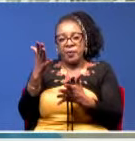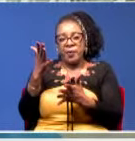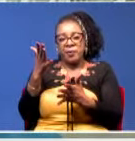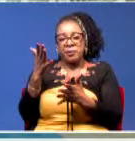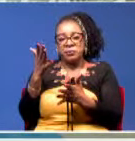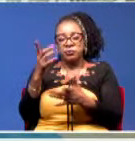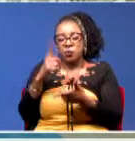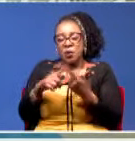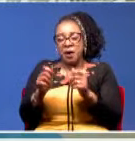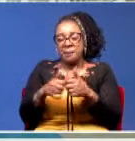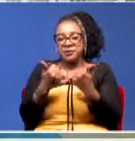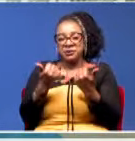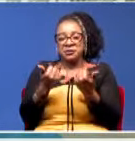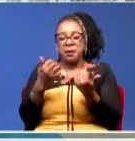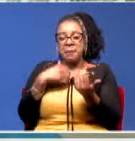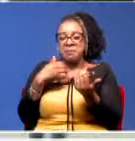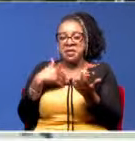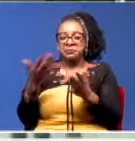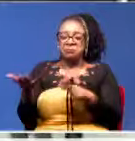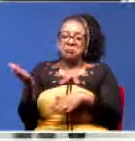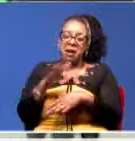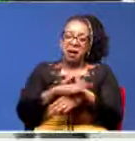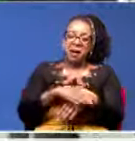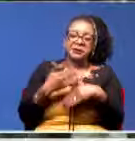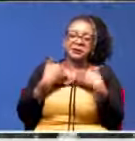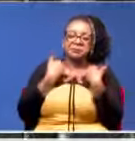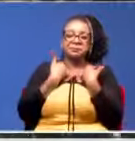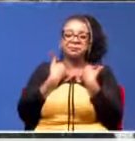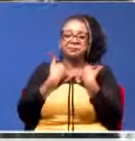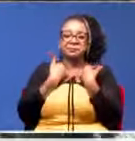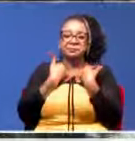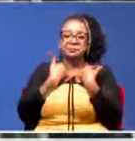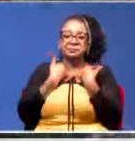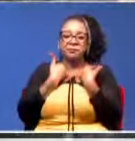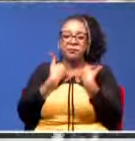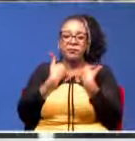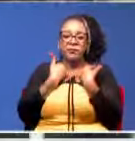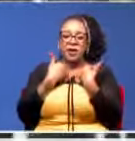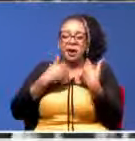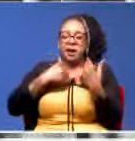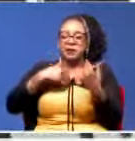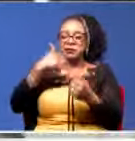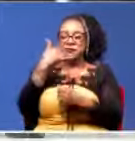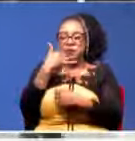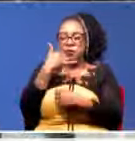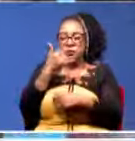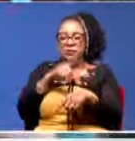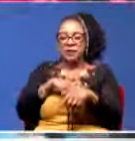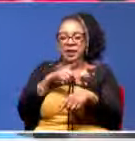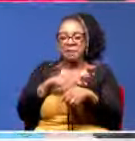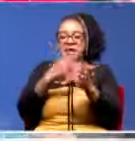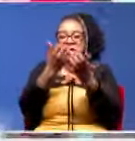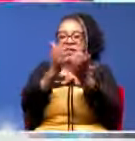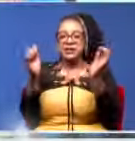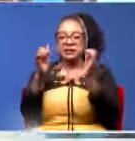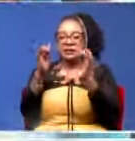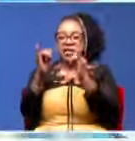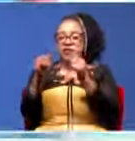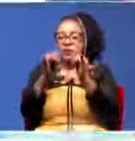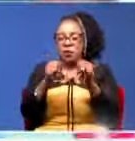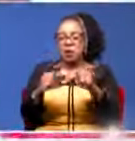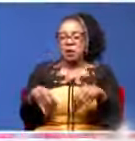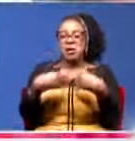kulienda. Mimi nikarudi nikalala. He finally got hold of a phone after one of the released individuals assisted him with